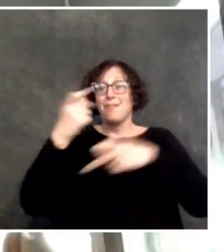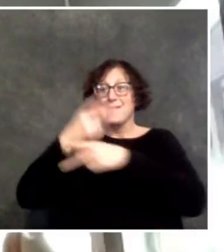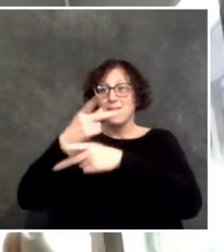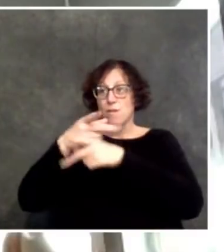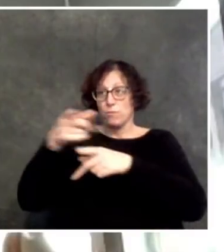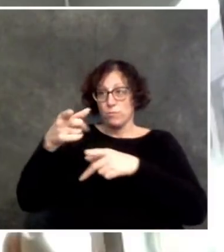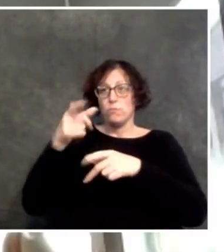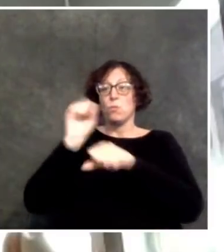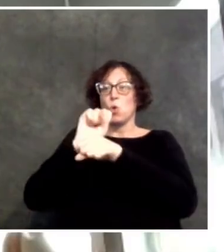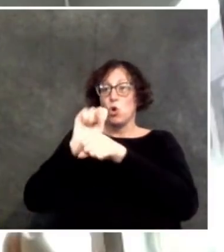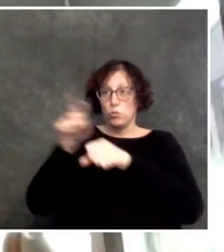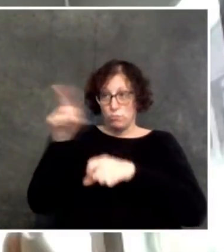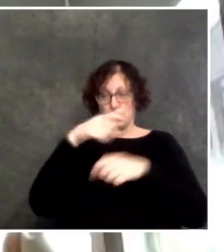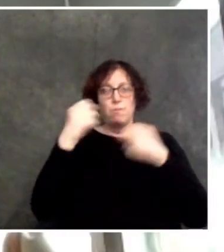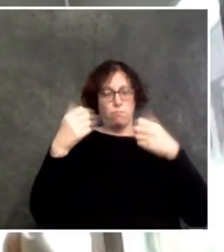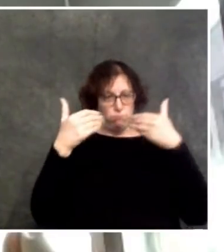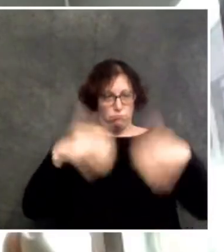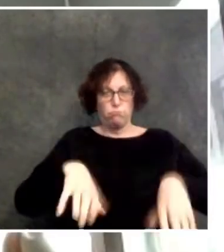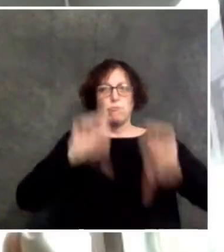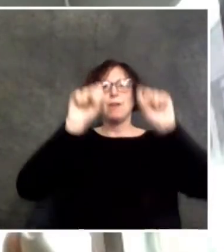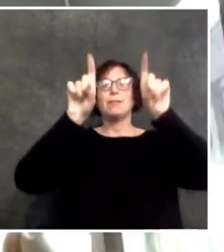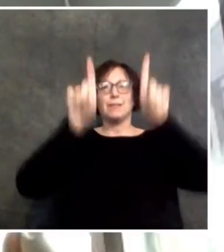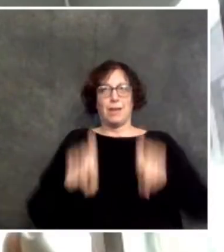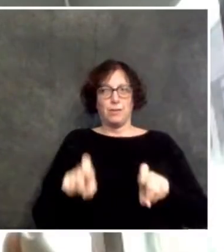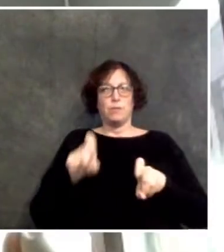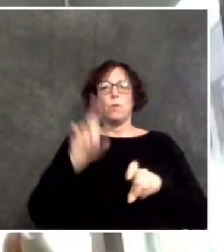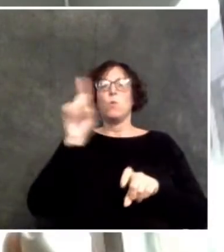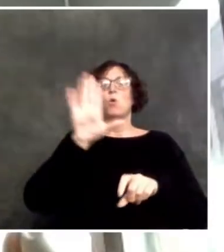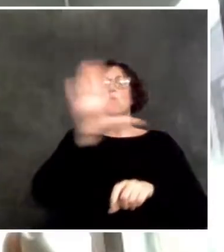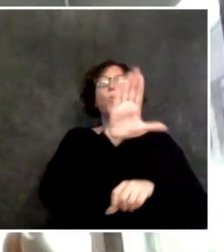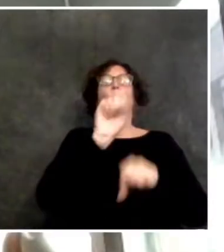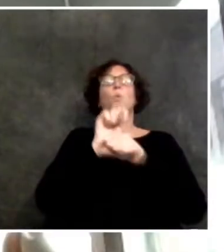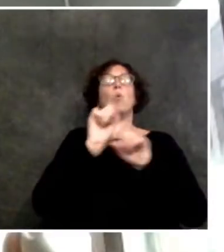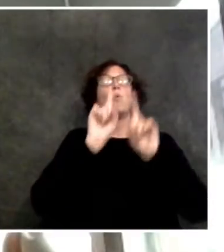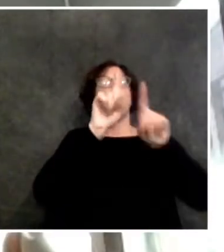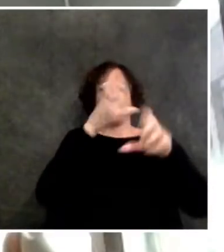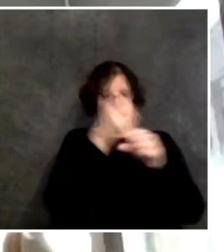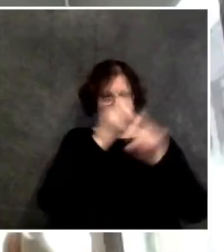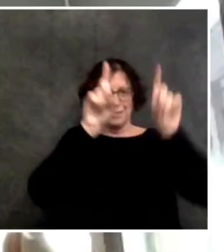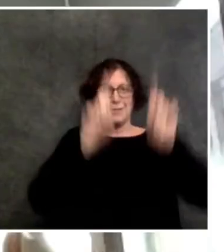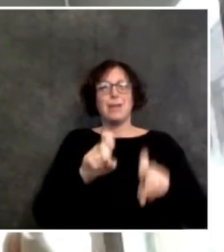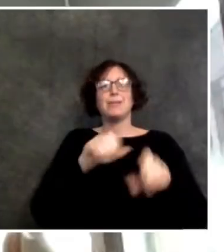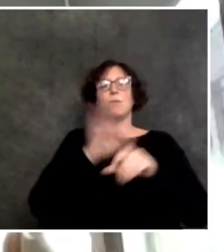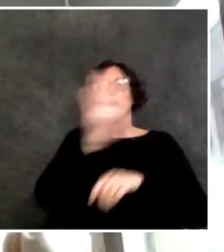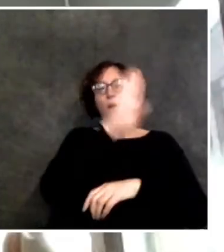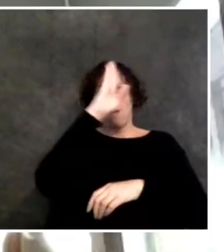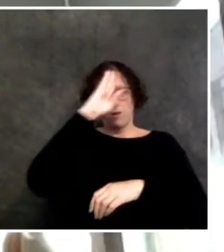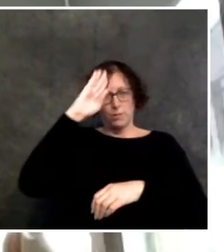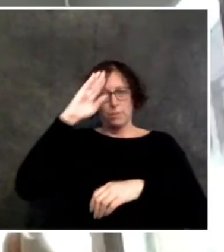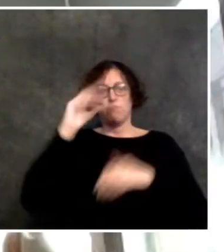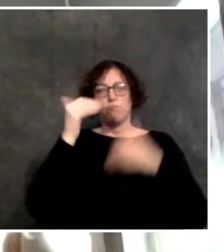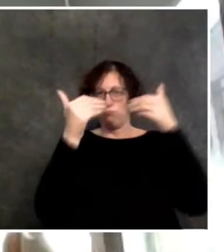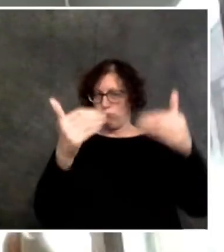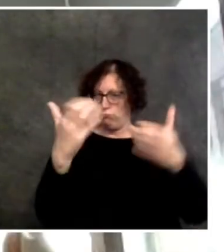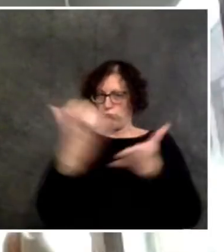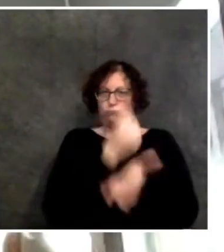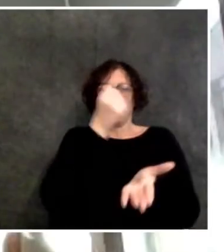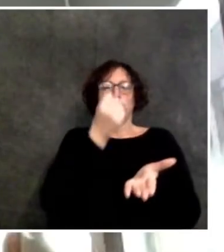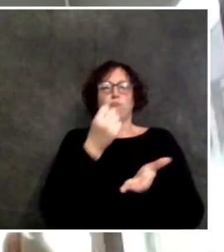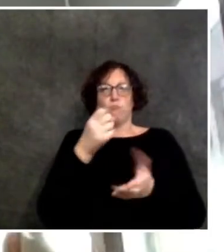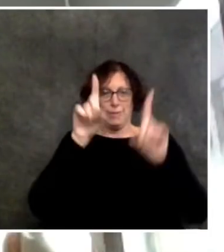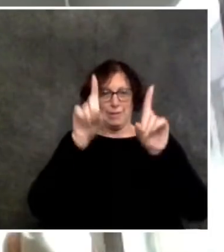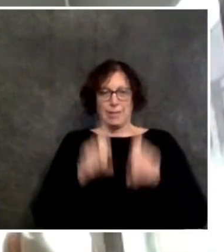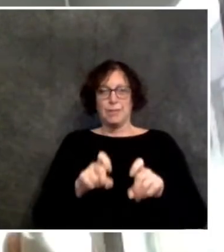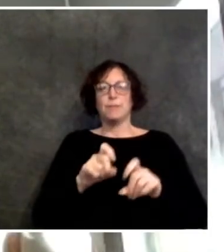because we recognize the tremendous heroism of our doctors and nurses and other support staff. We want to